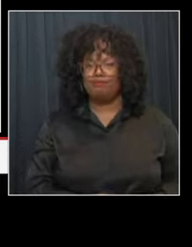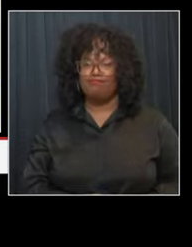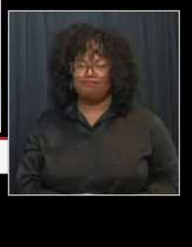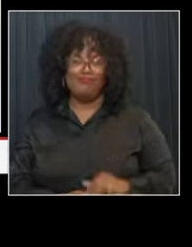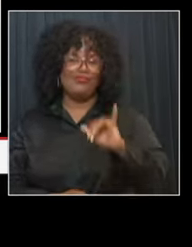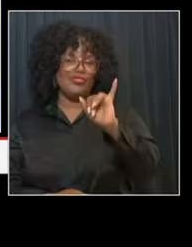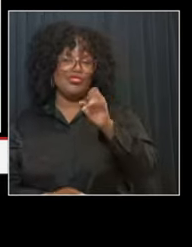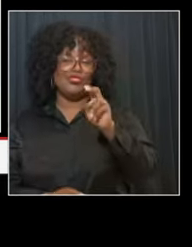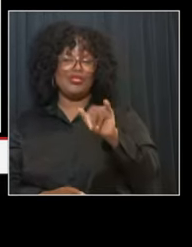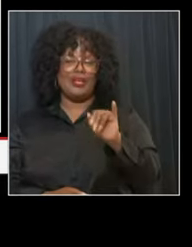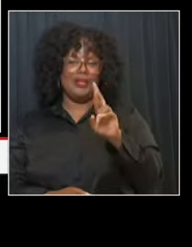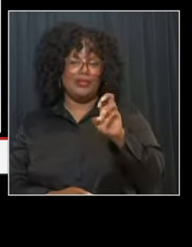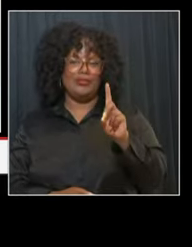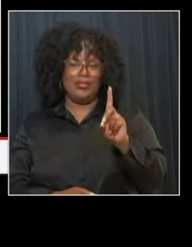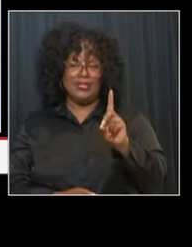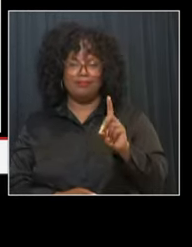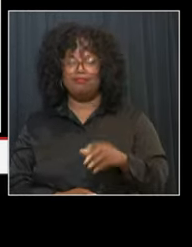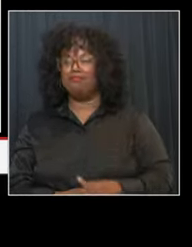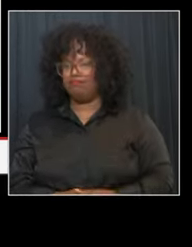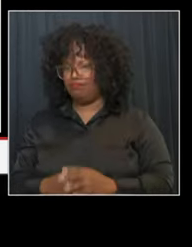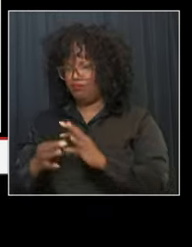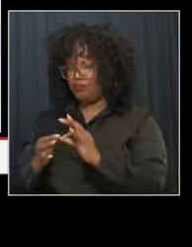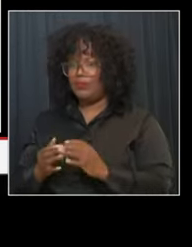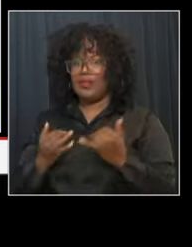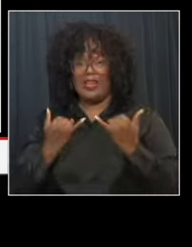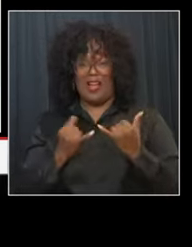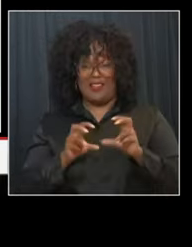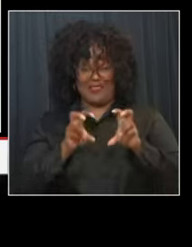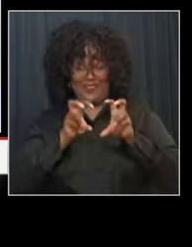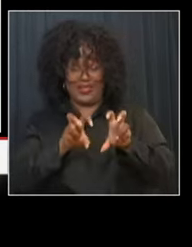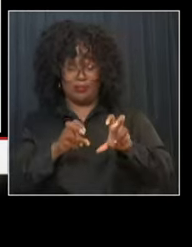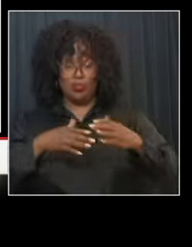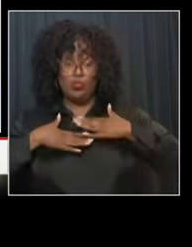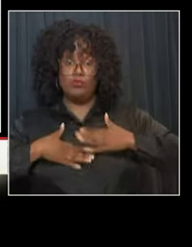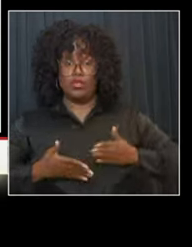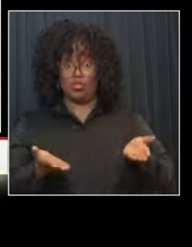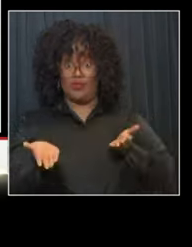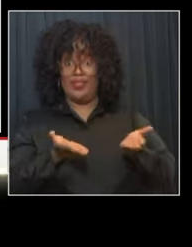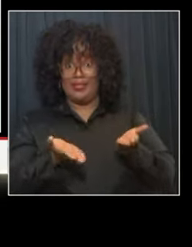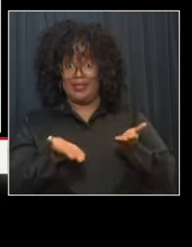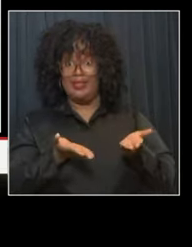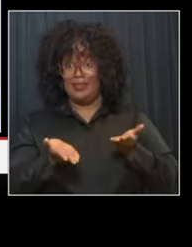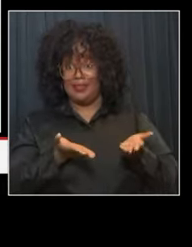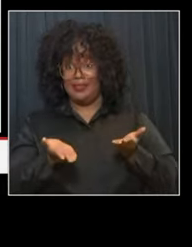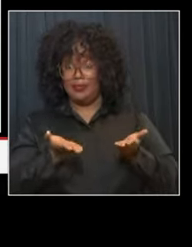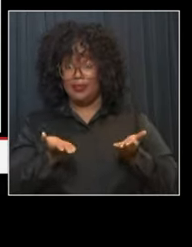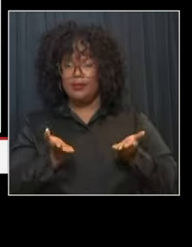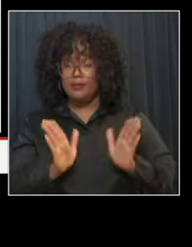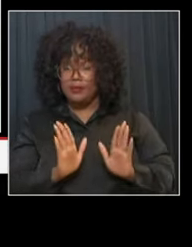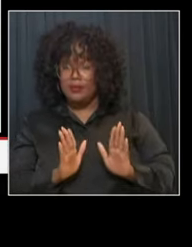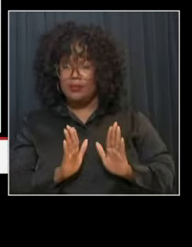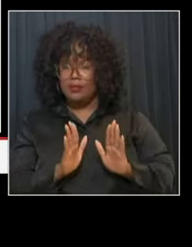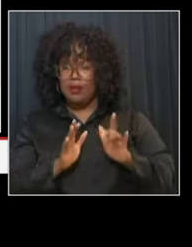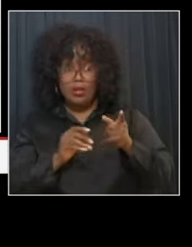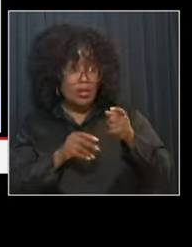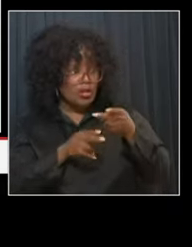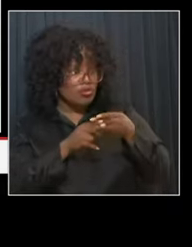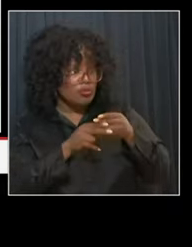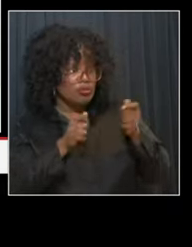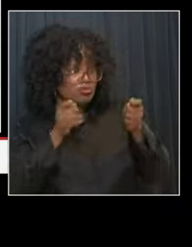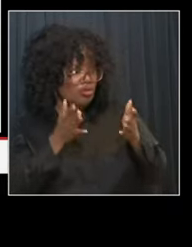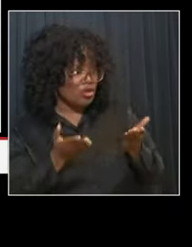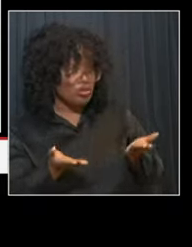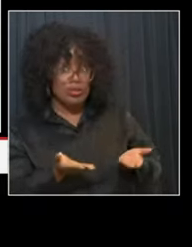about our investments in human services, and I believe that we are going to turn to Interim Director Pierre. Yes, great. I'm here. Thank